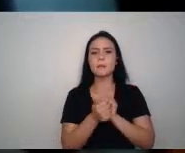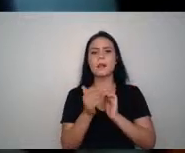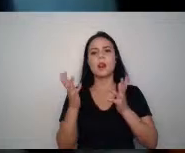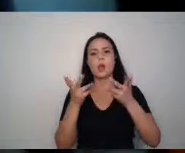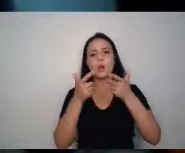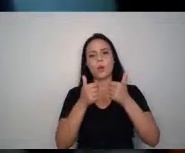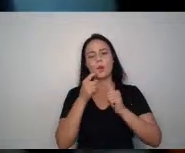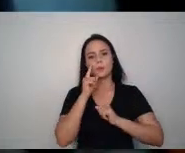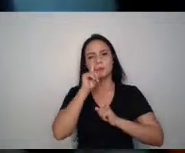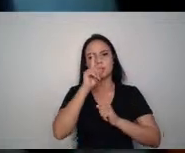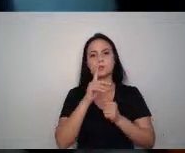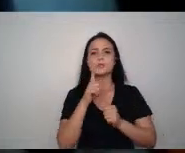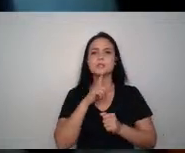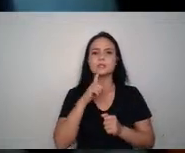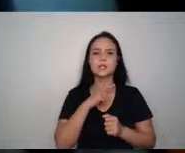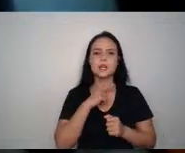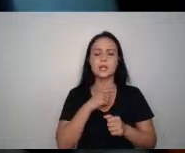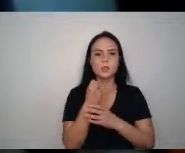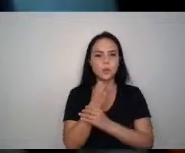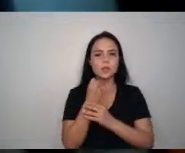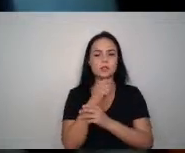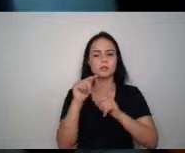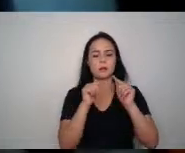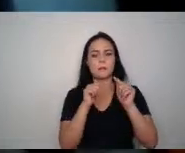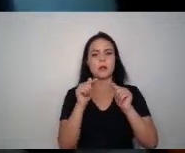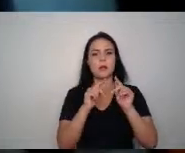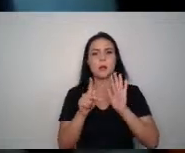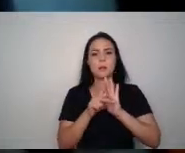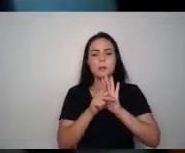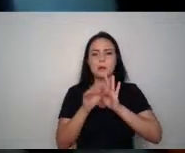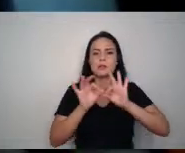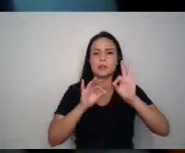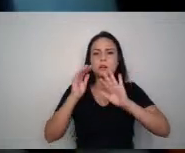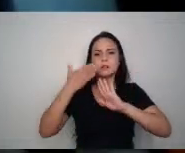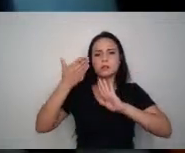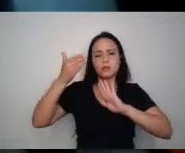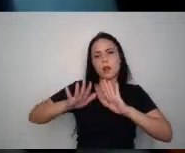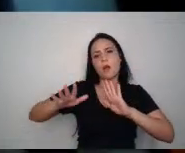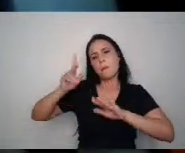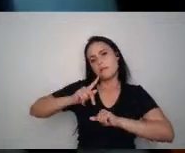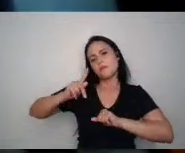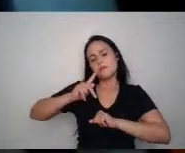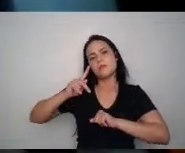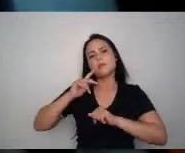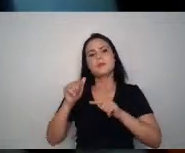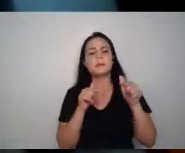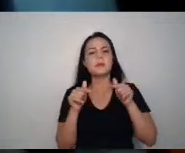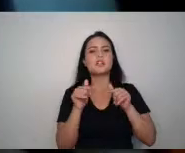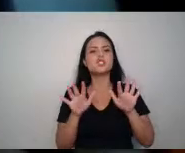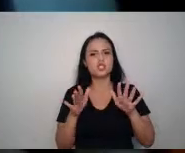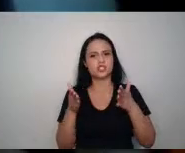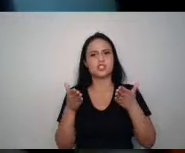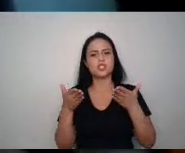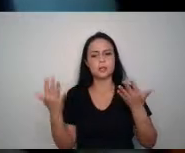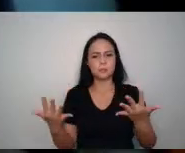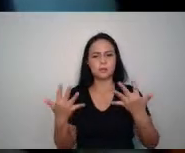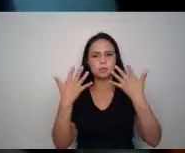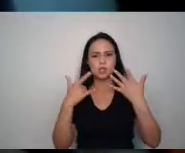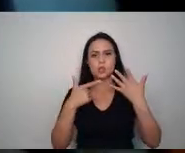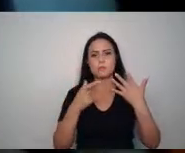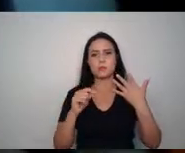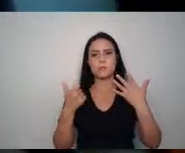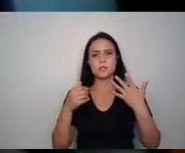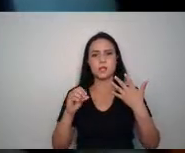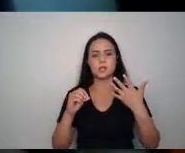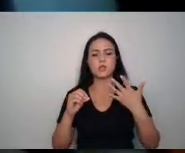everybody will adapt better to risks, and the organization and the International Labor Organization has